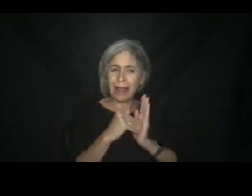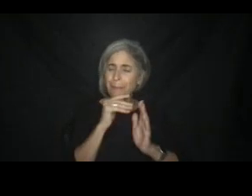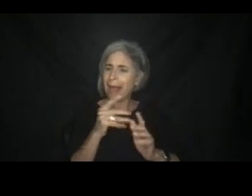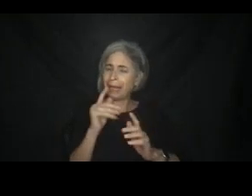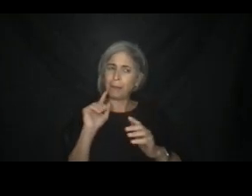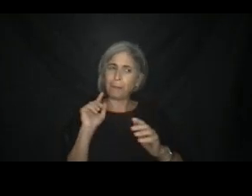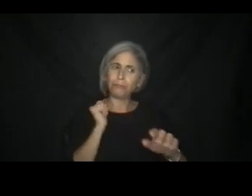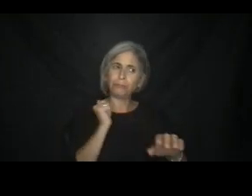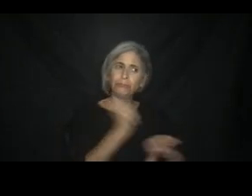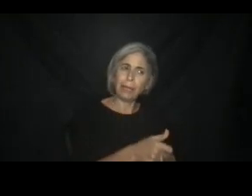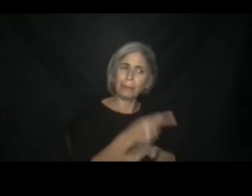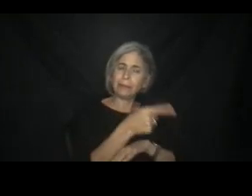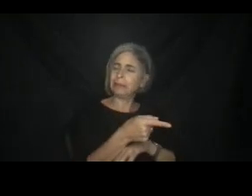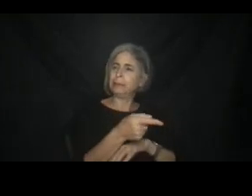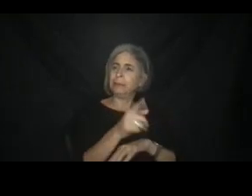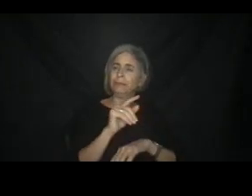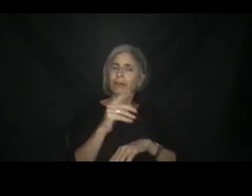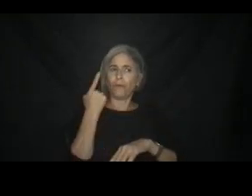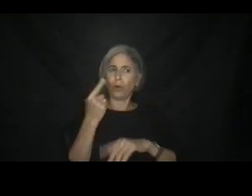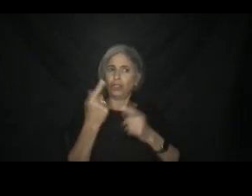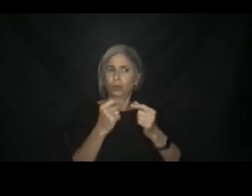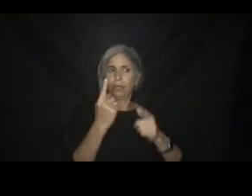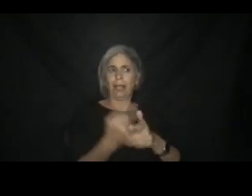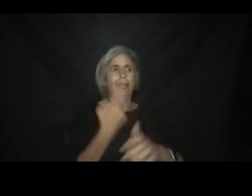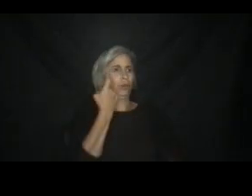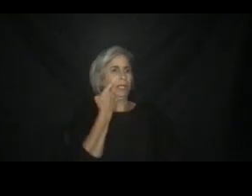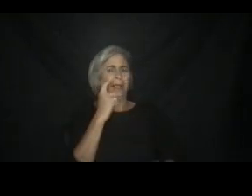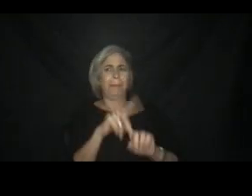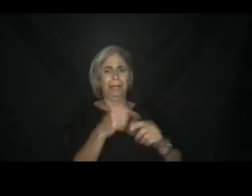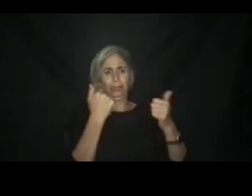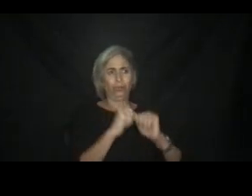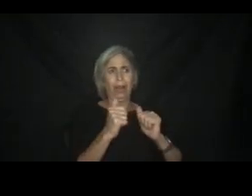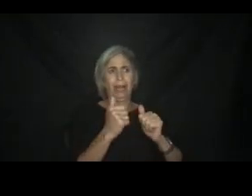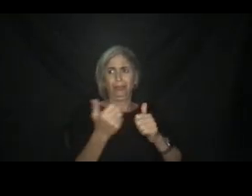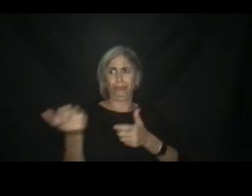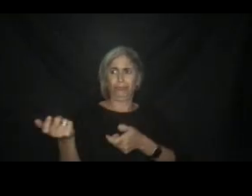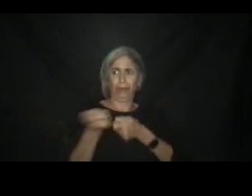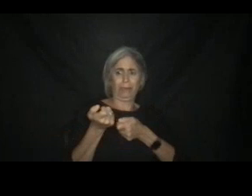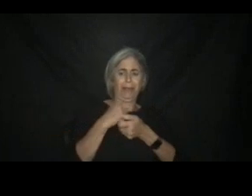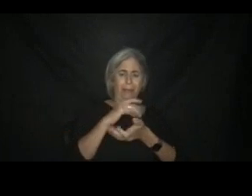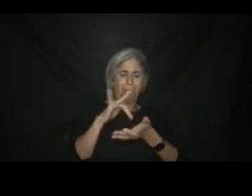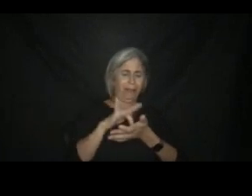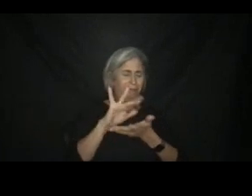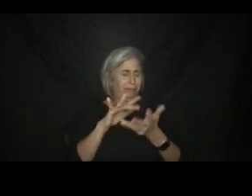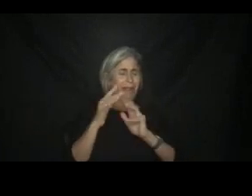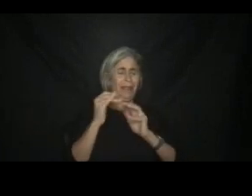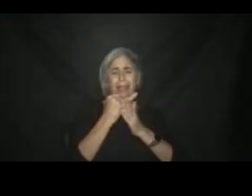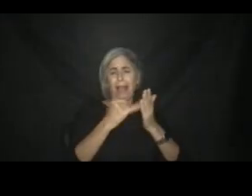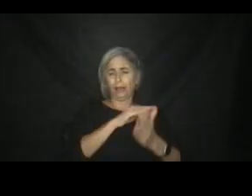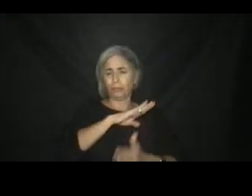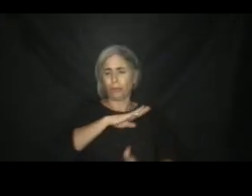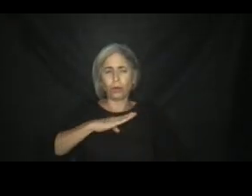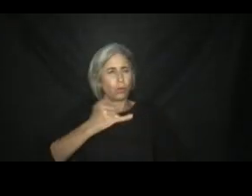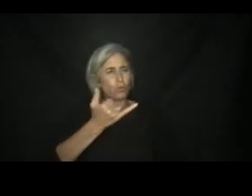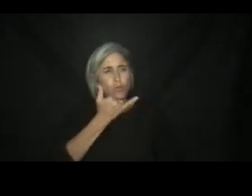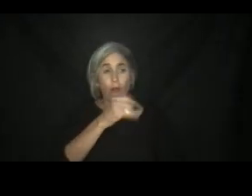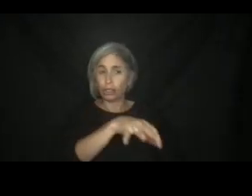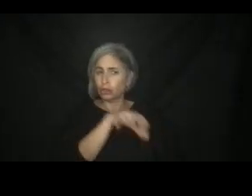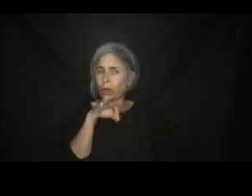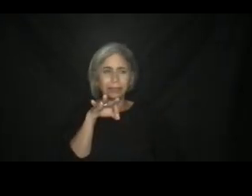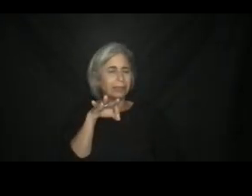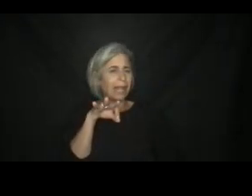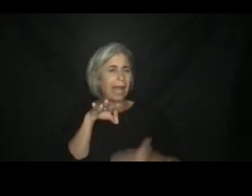done anything currently. I'm saying he tried to drag me in the middle of this nonsense on Arts Board. That was a wrong choice. I don't